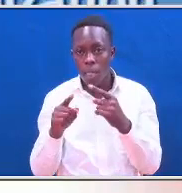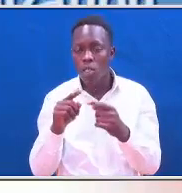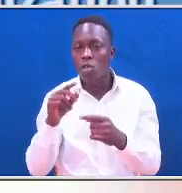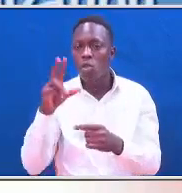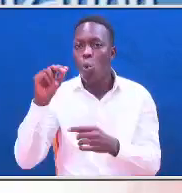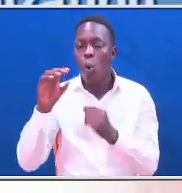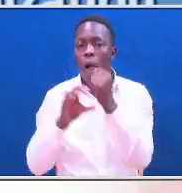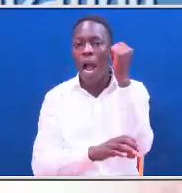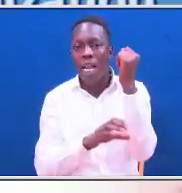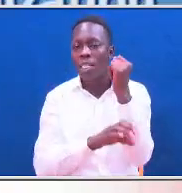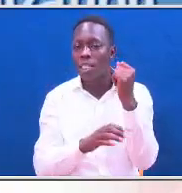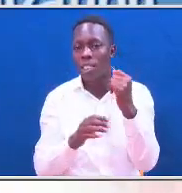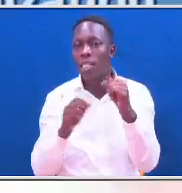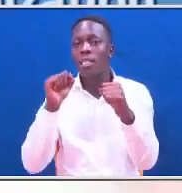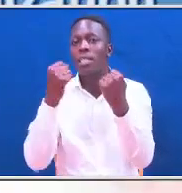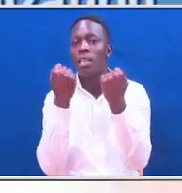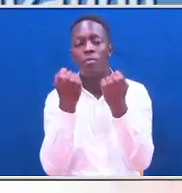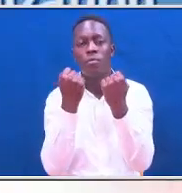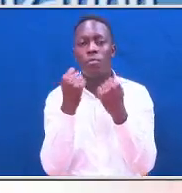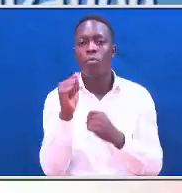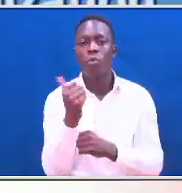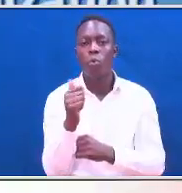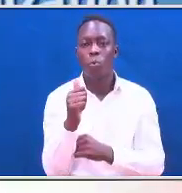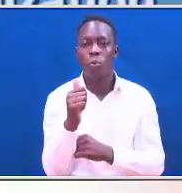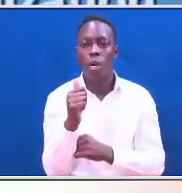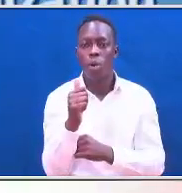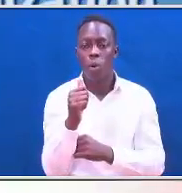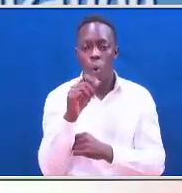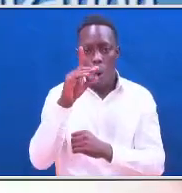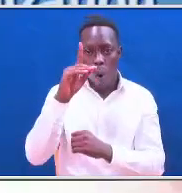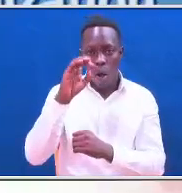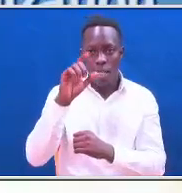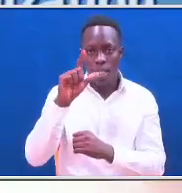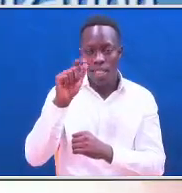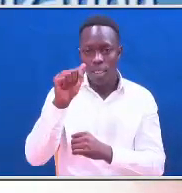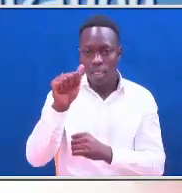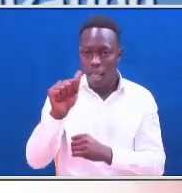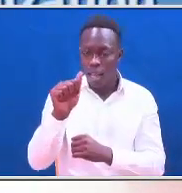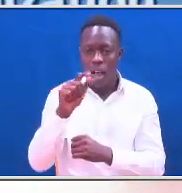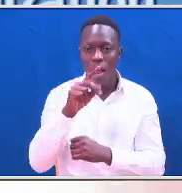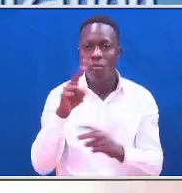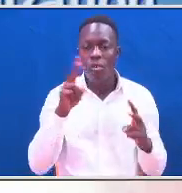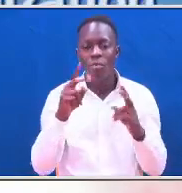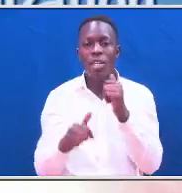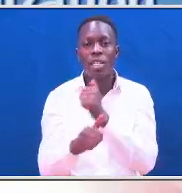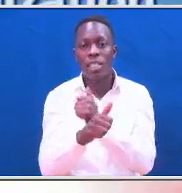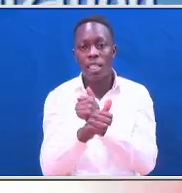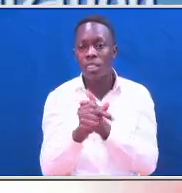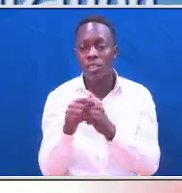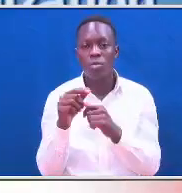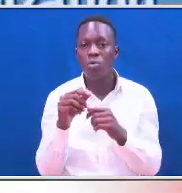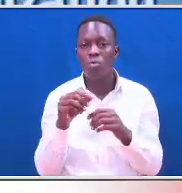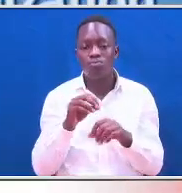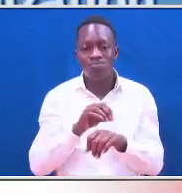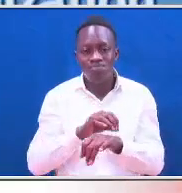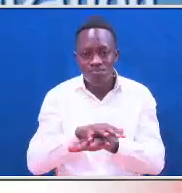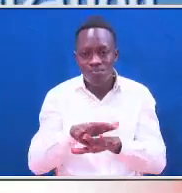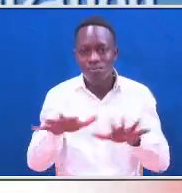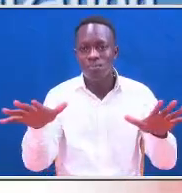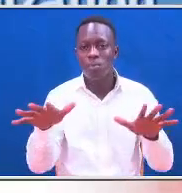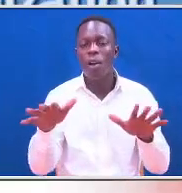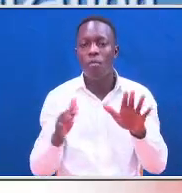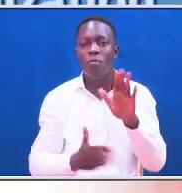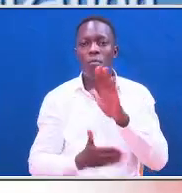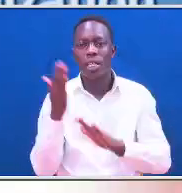out of the woods yet. The Delta variant is dangerous and is continuing to evolve and mutate,